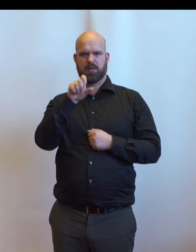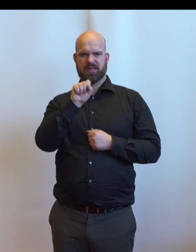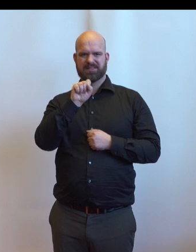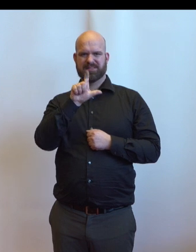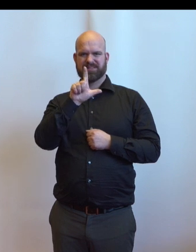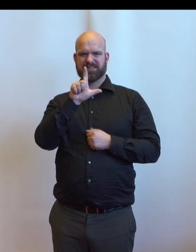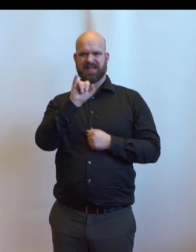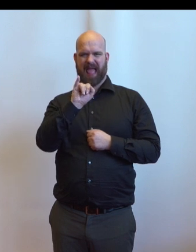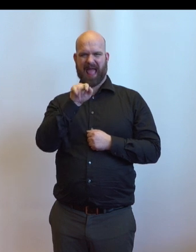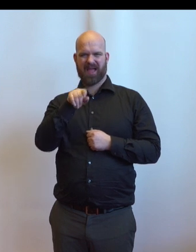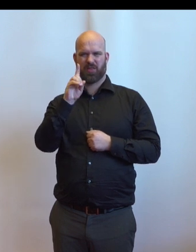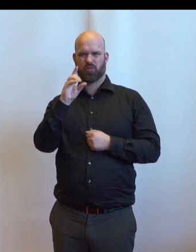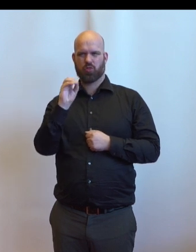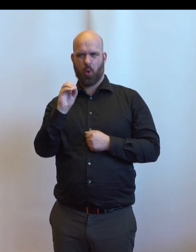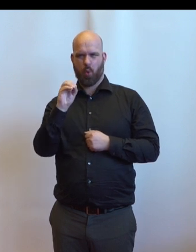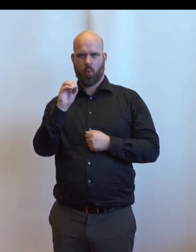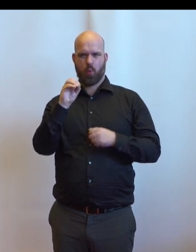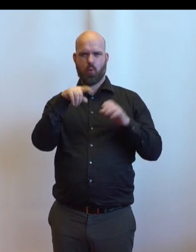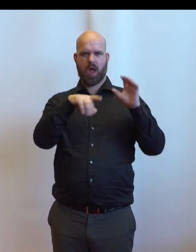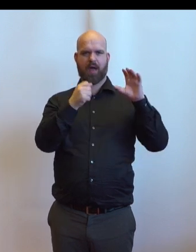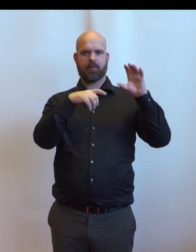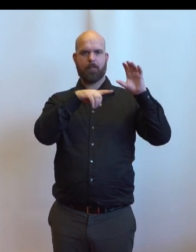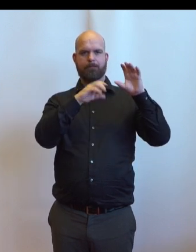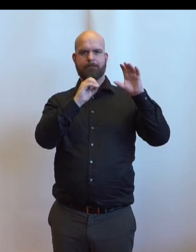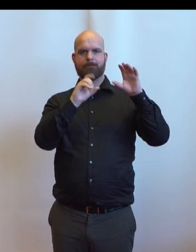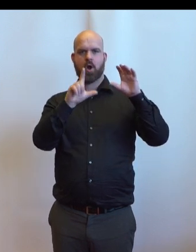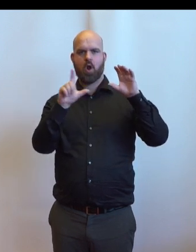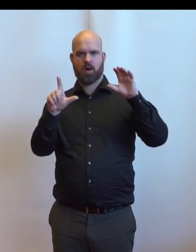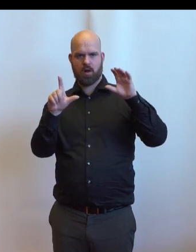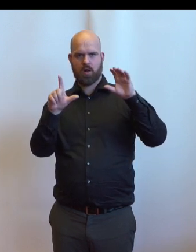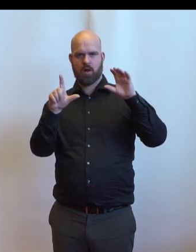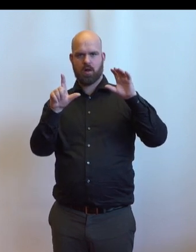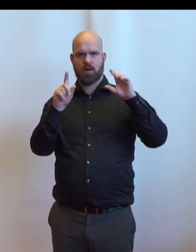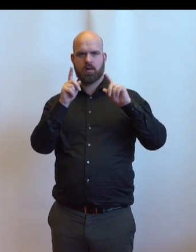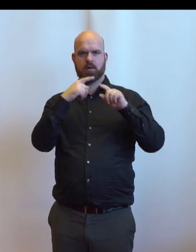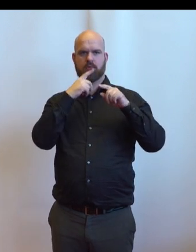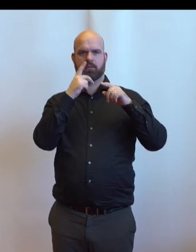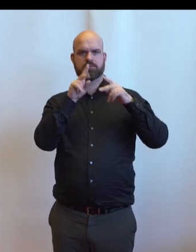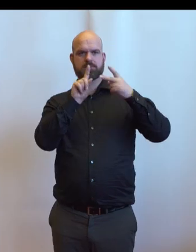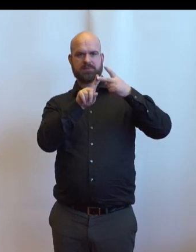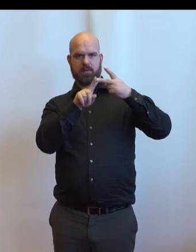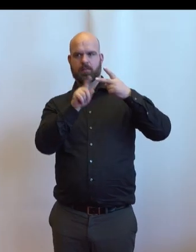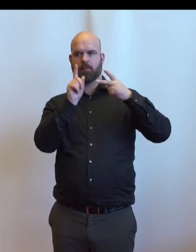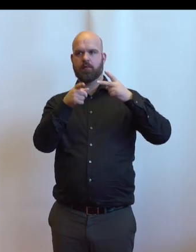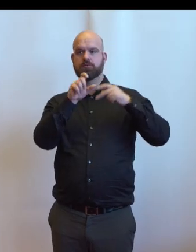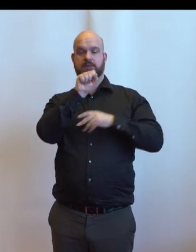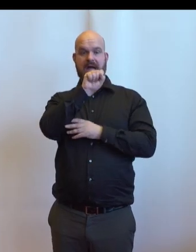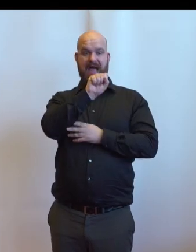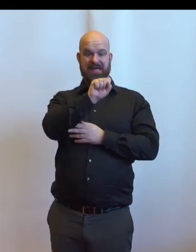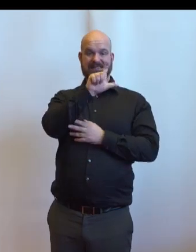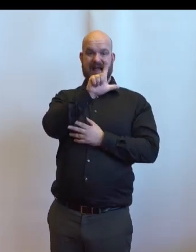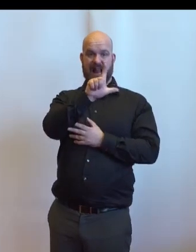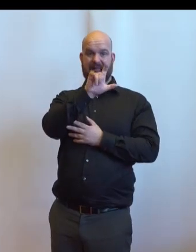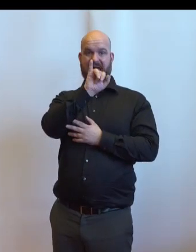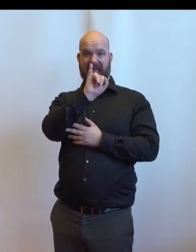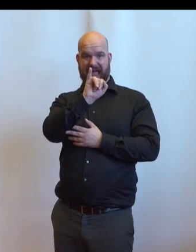sli.do, and a poll will come up. Now the second poll, it will ask you for a code. It's 3194, and there are 4 questions, I